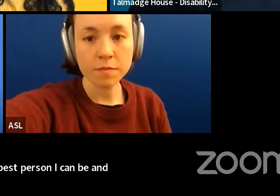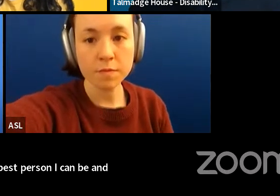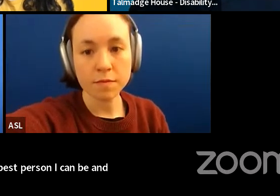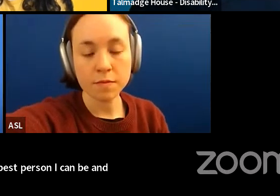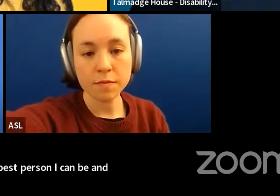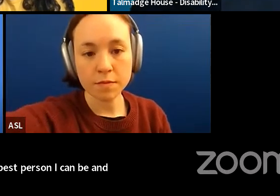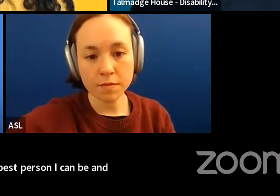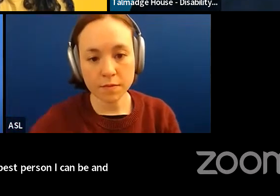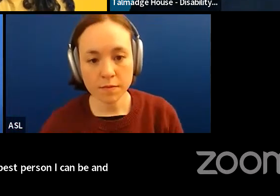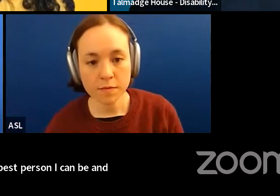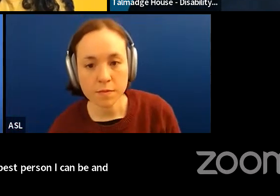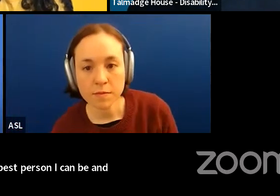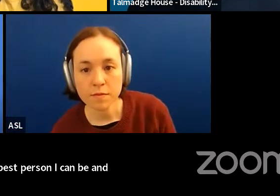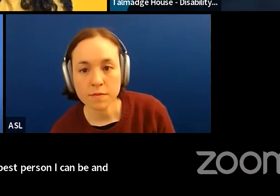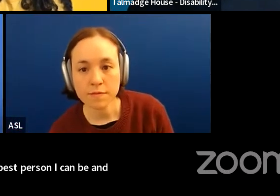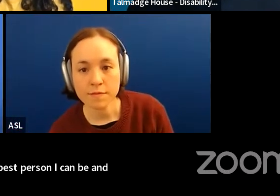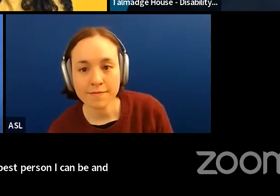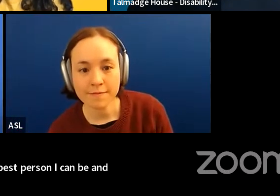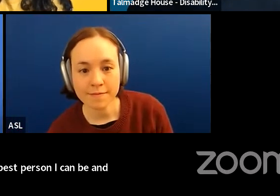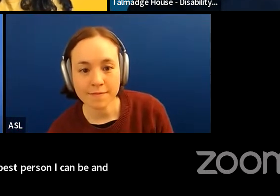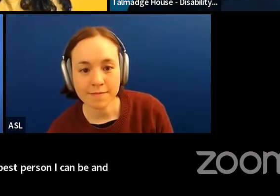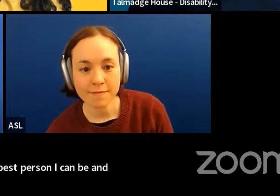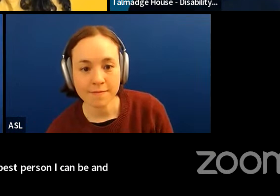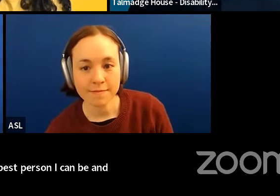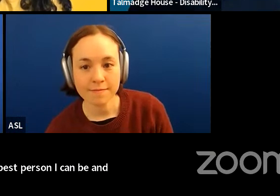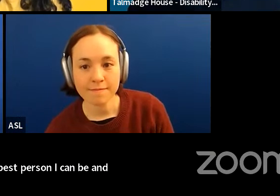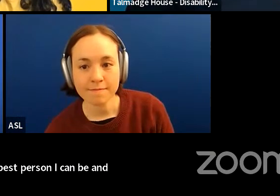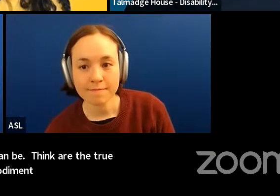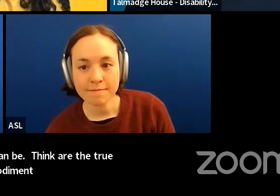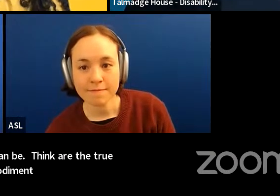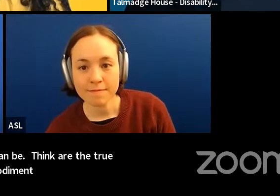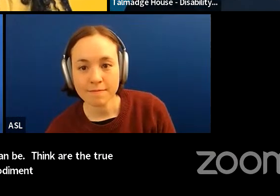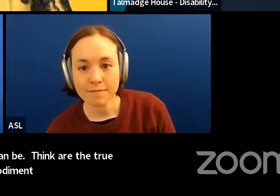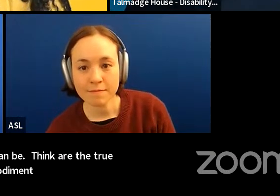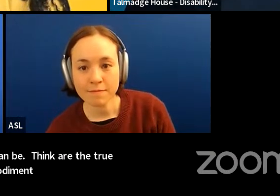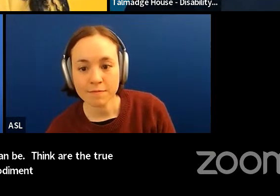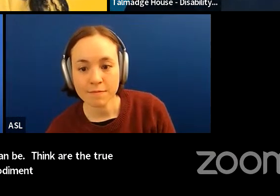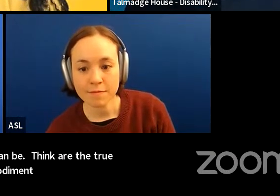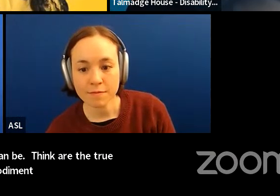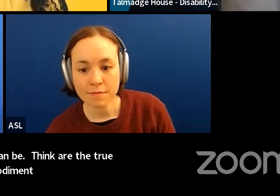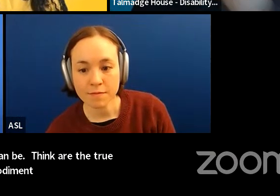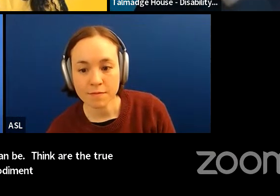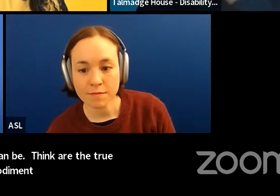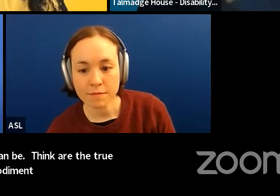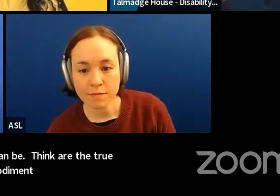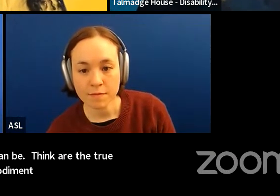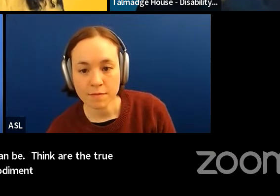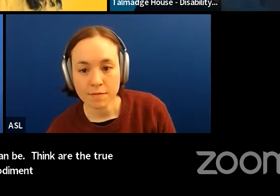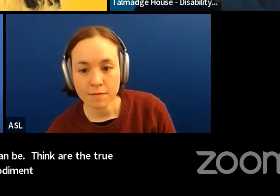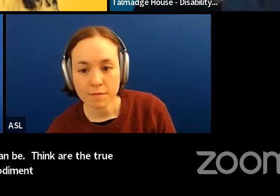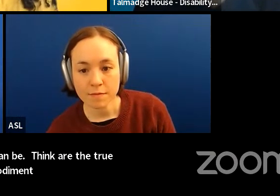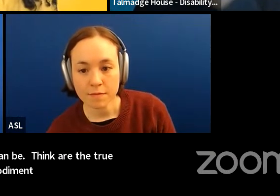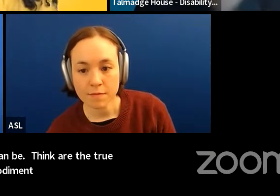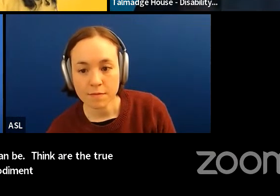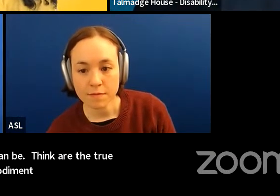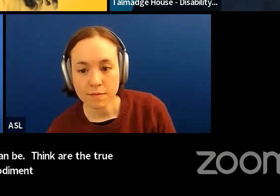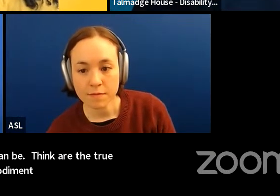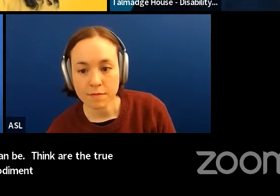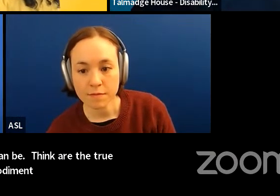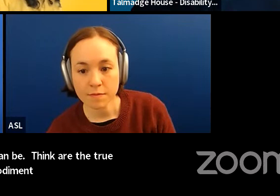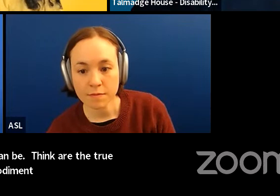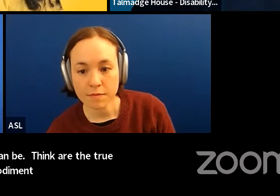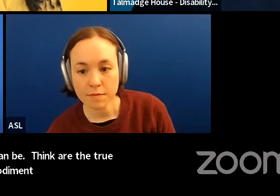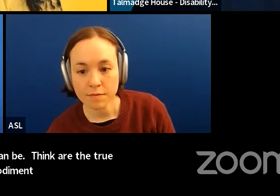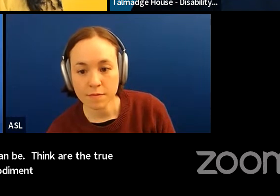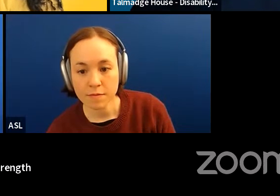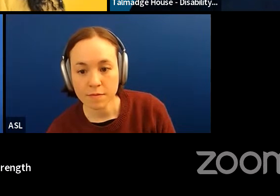the true embodiment of strength, and they are my motivation into trying to